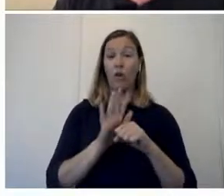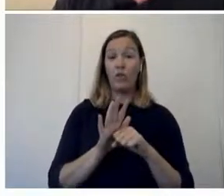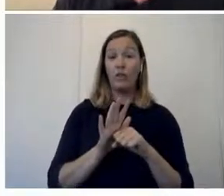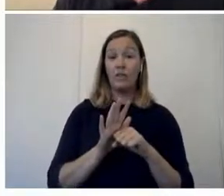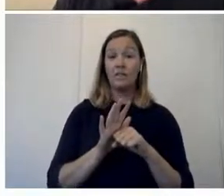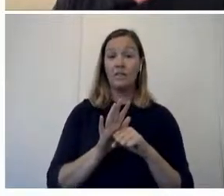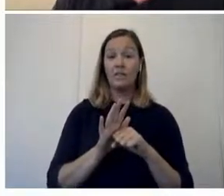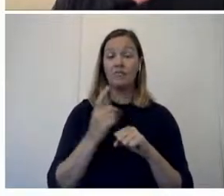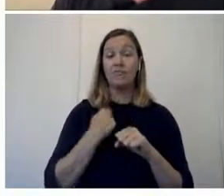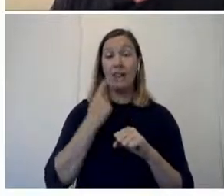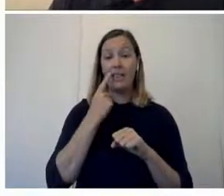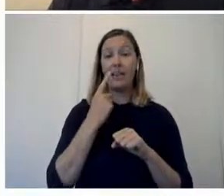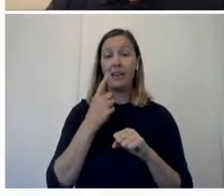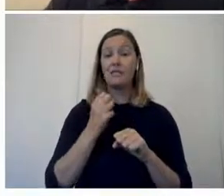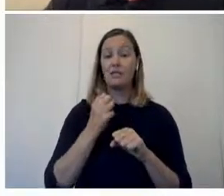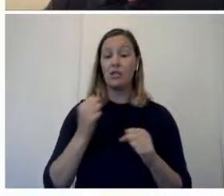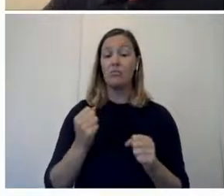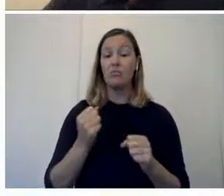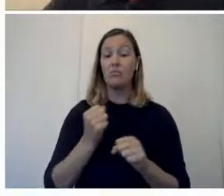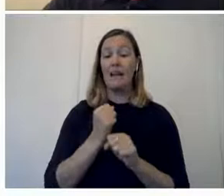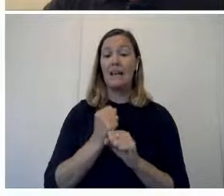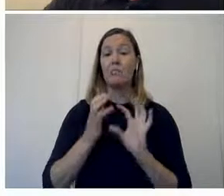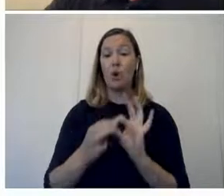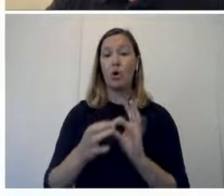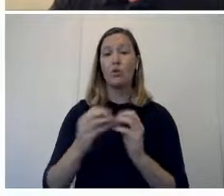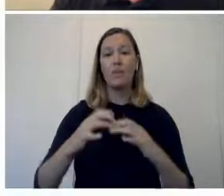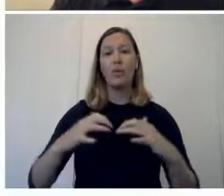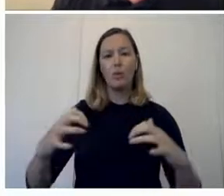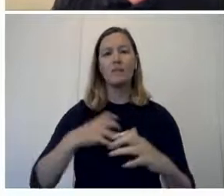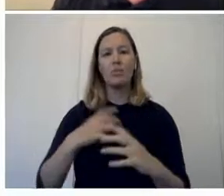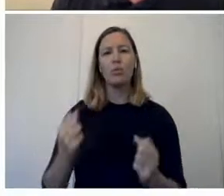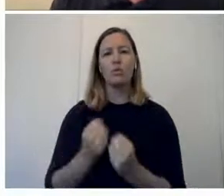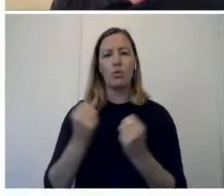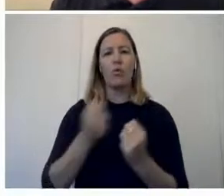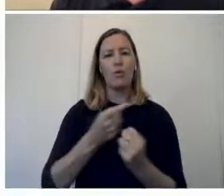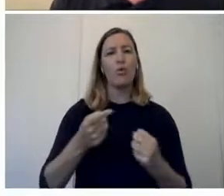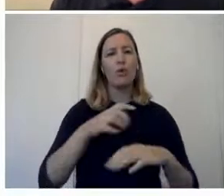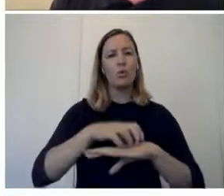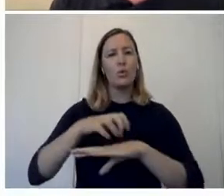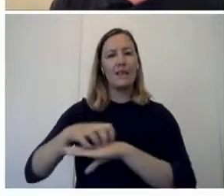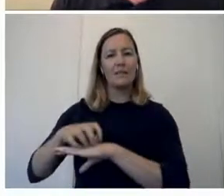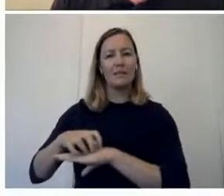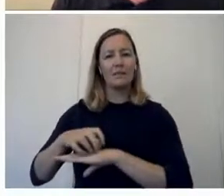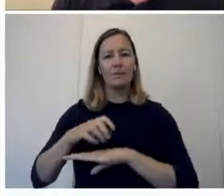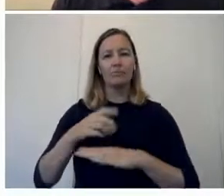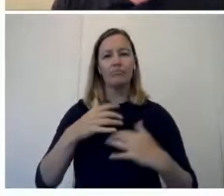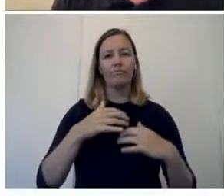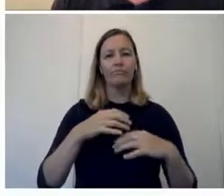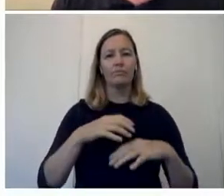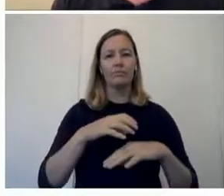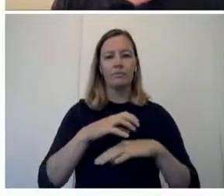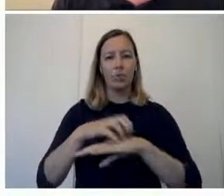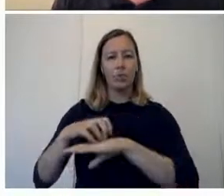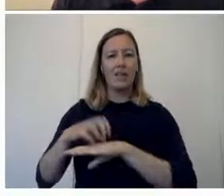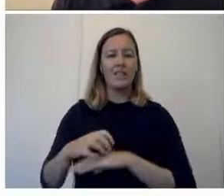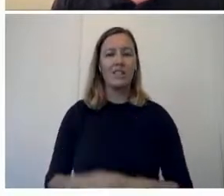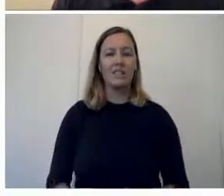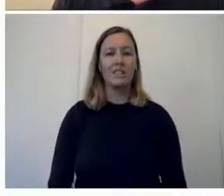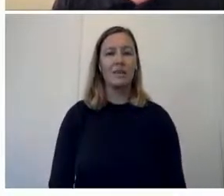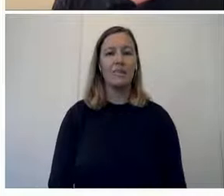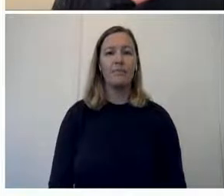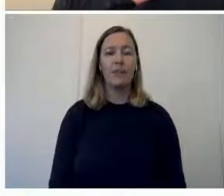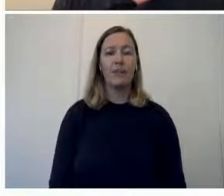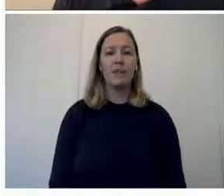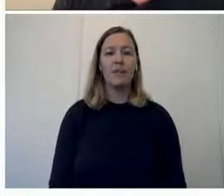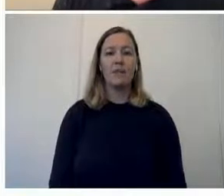strengthened the bond with the audiences for those organizations. So although they've had a difficult time, we